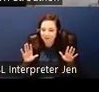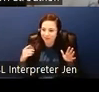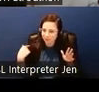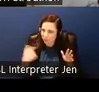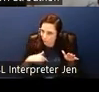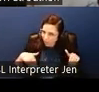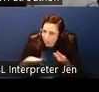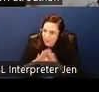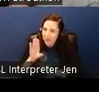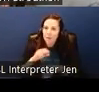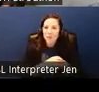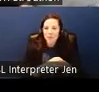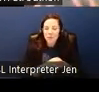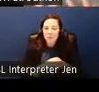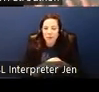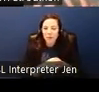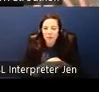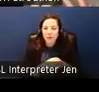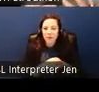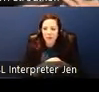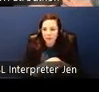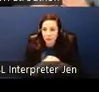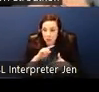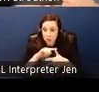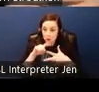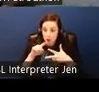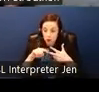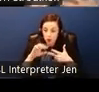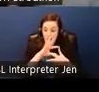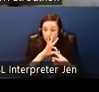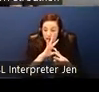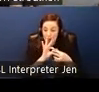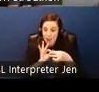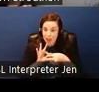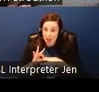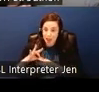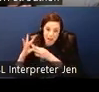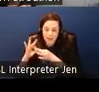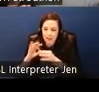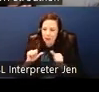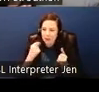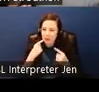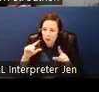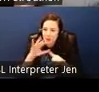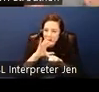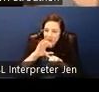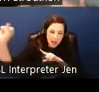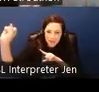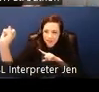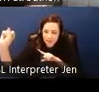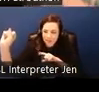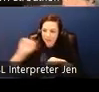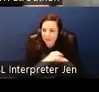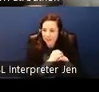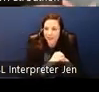developed. But all of these are wired together for our ultimate thriving. Is that our brain development is about how